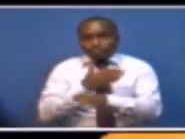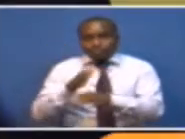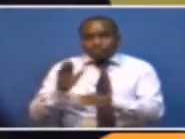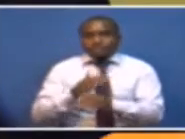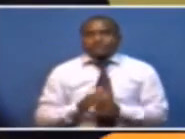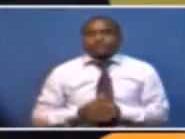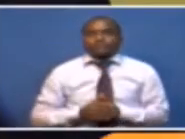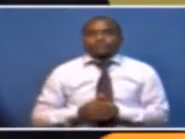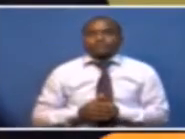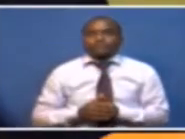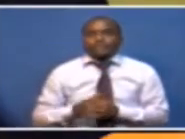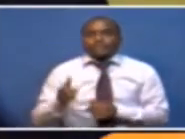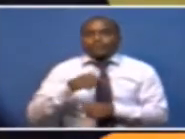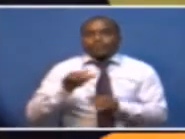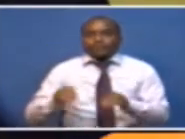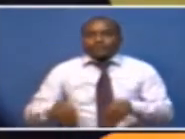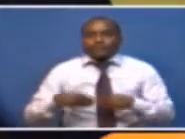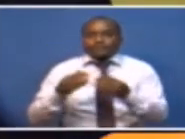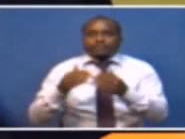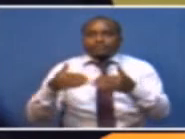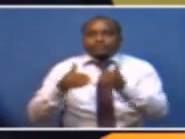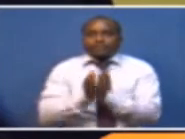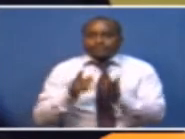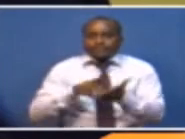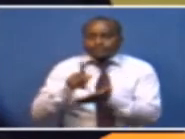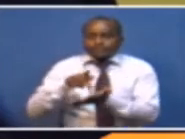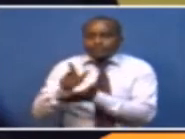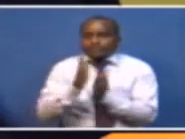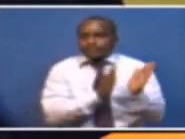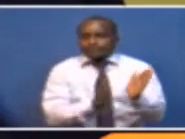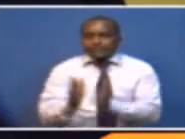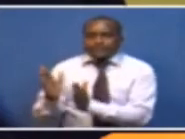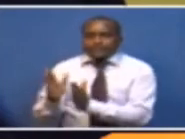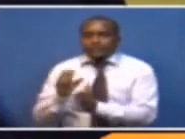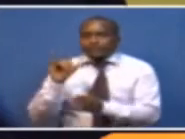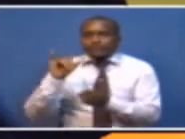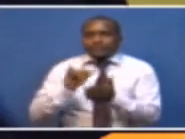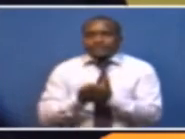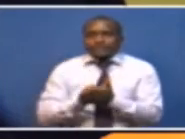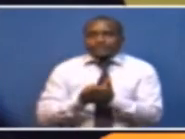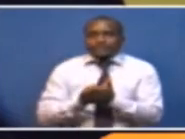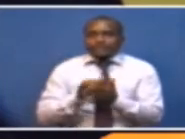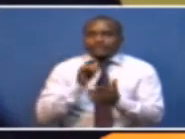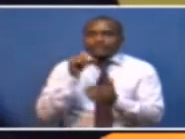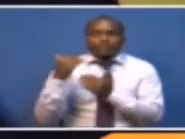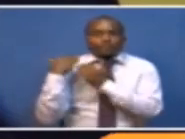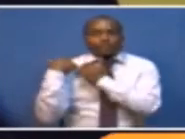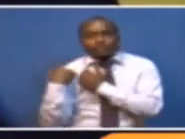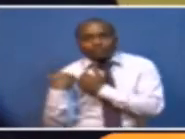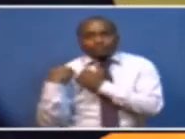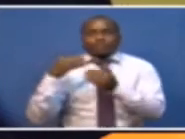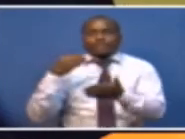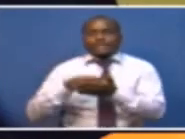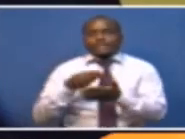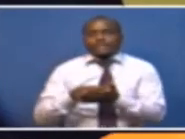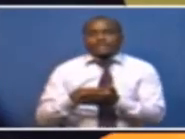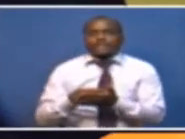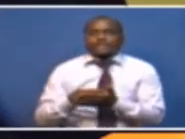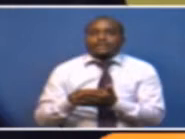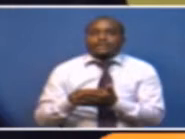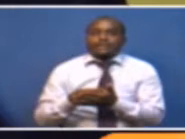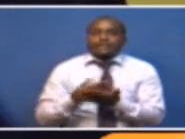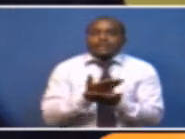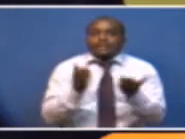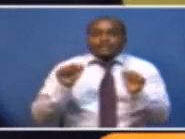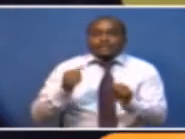aesthetics. We give families payment plans so that they are not overstretched financially. They